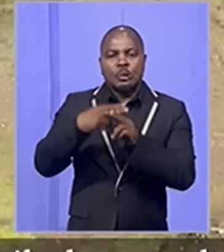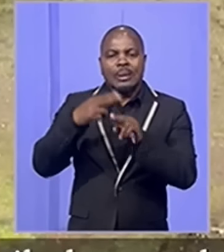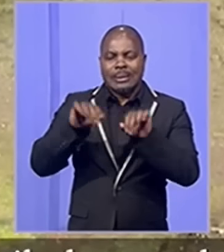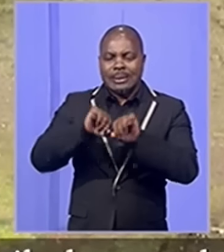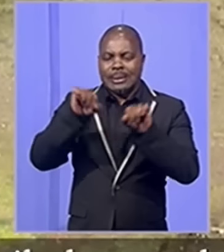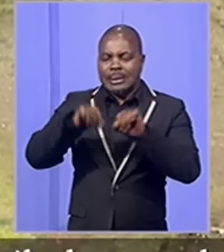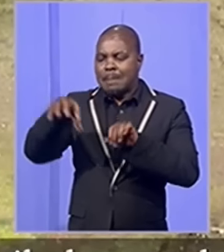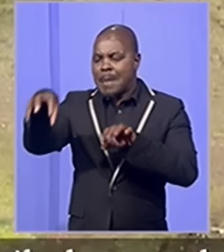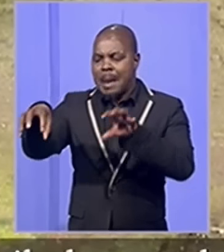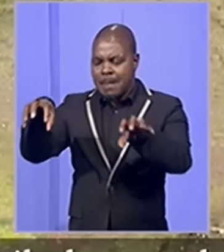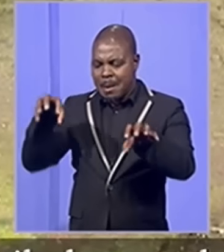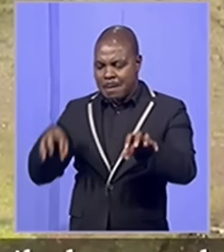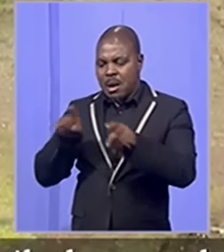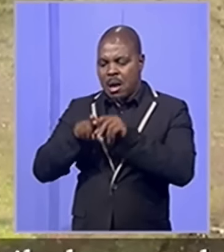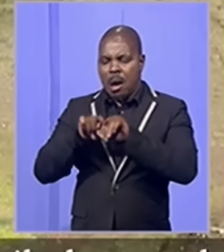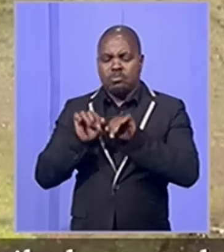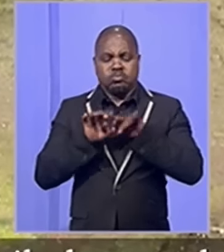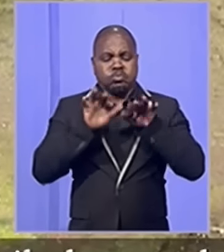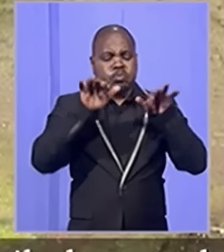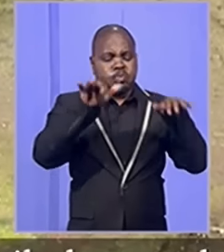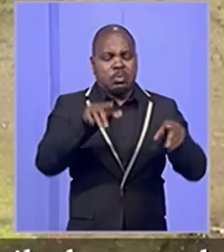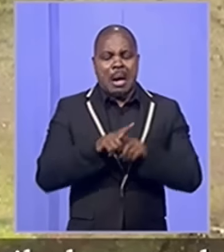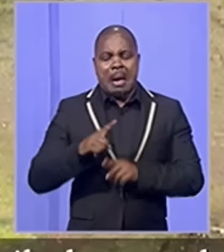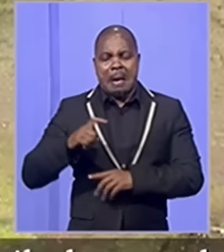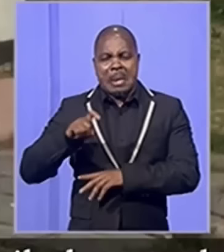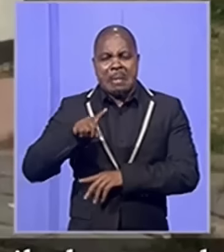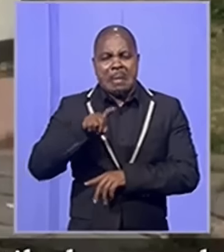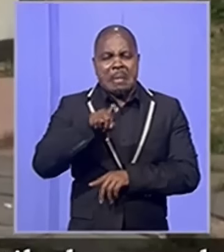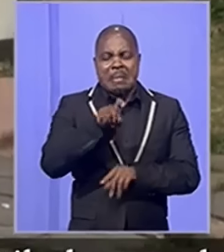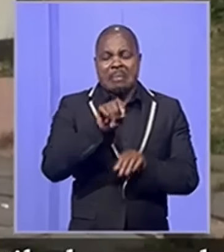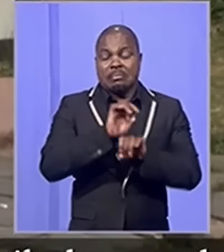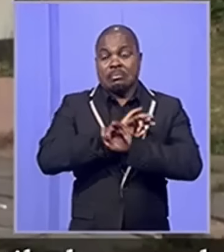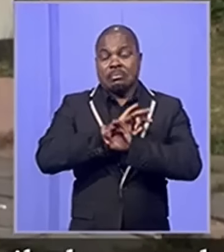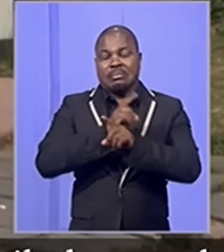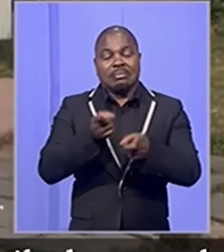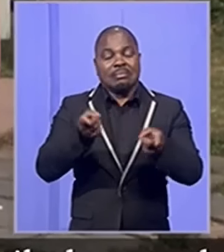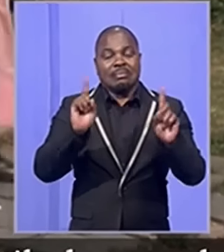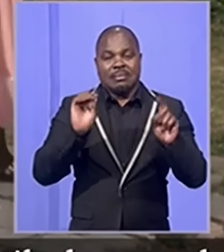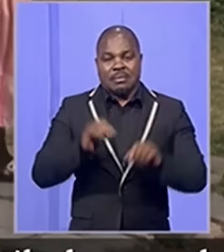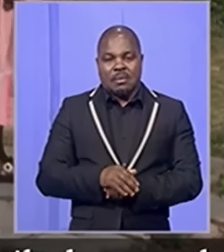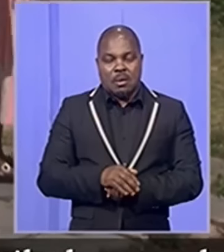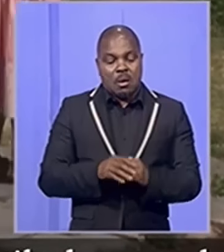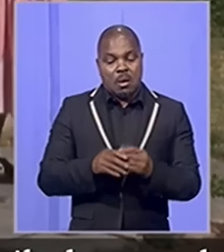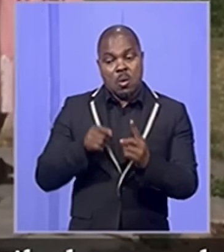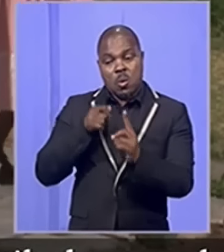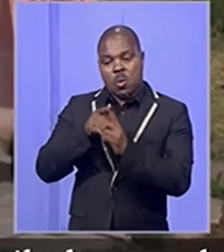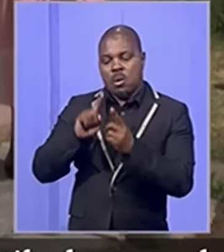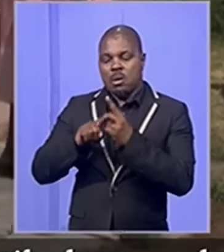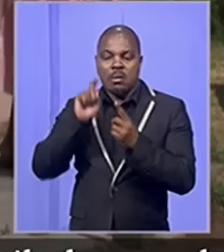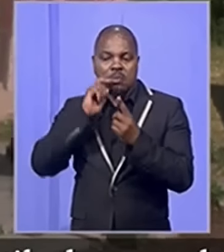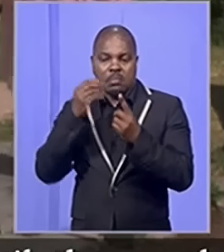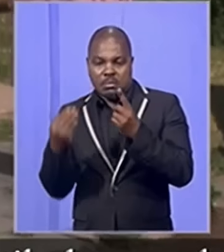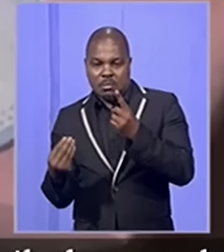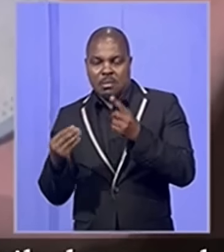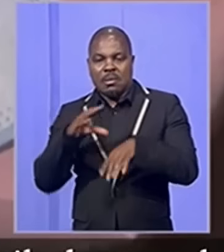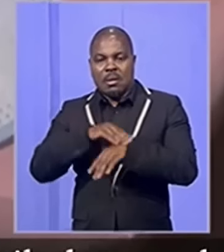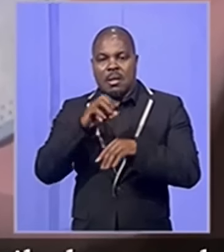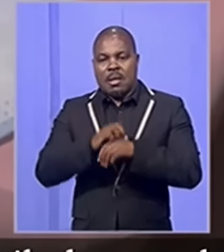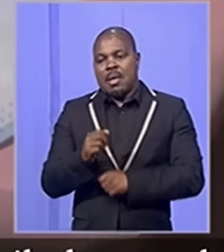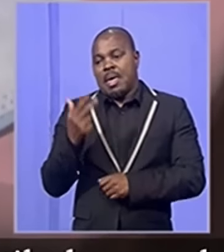e dutlang ebile e nyeunya diboko. Pule ya dulang le setloholo sa hae se dilemo tse 8 o re ba